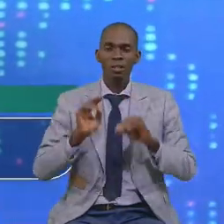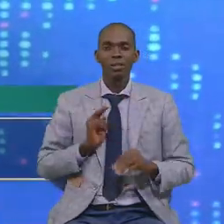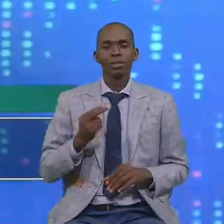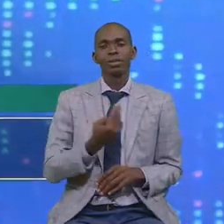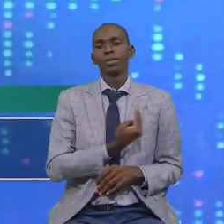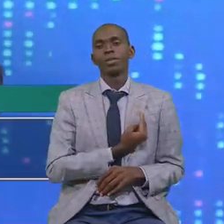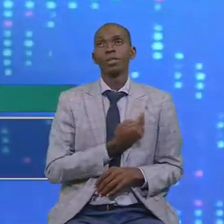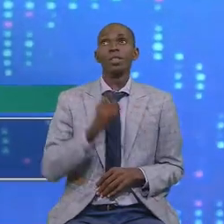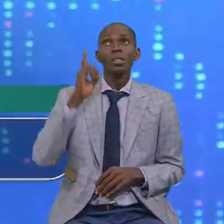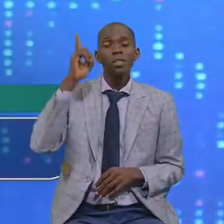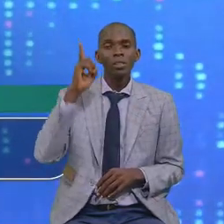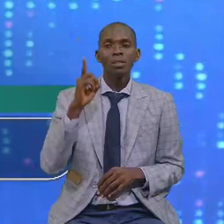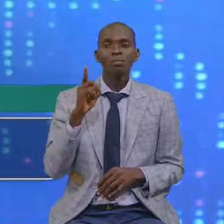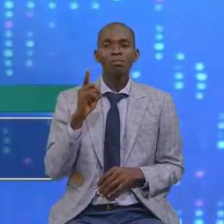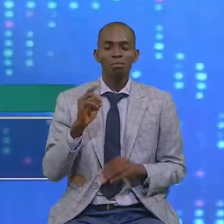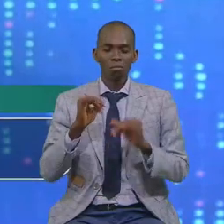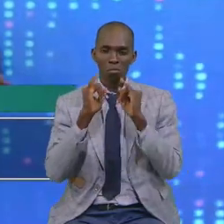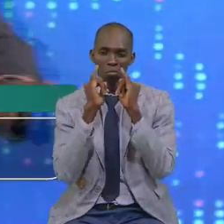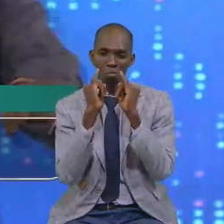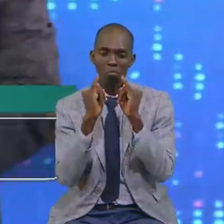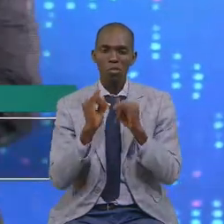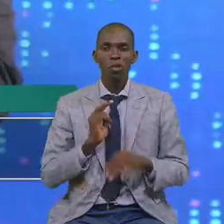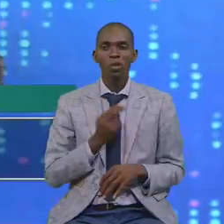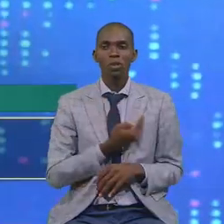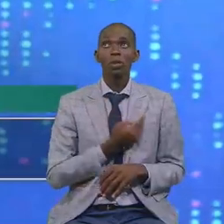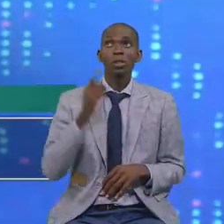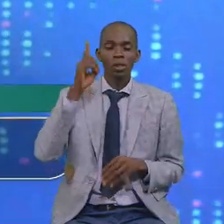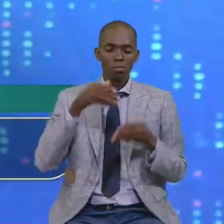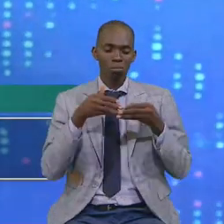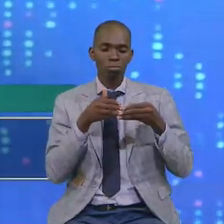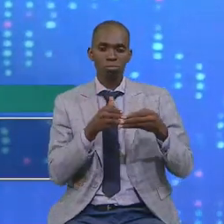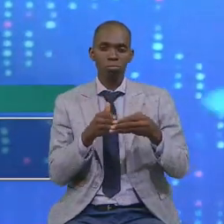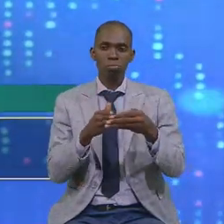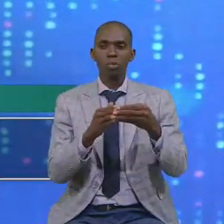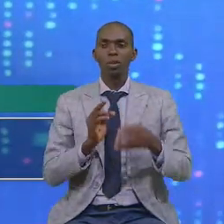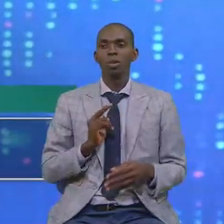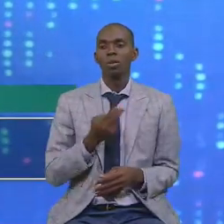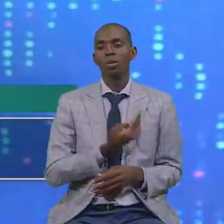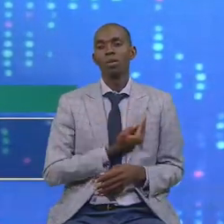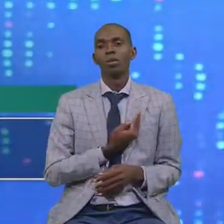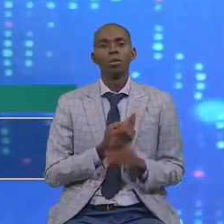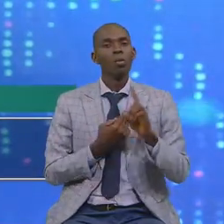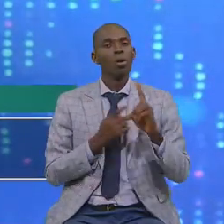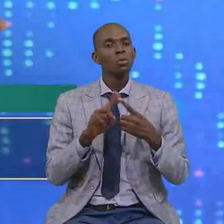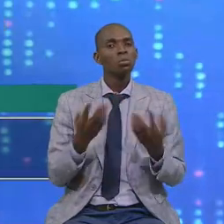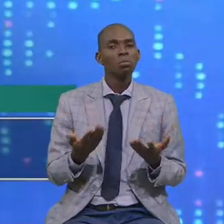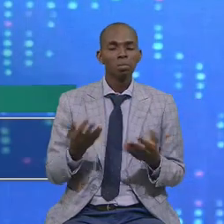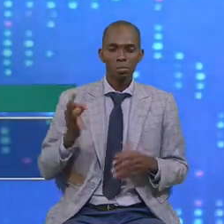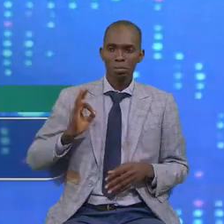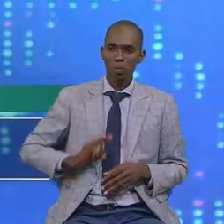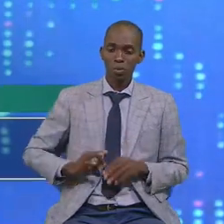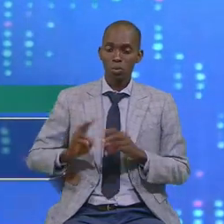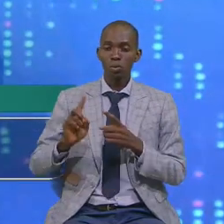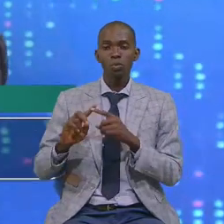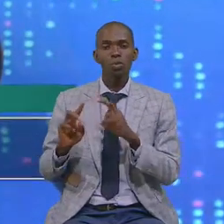He instructs us. He leads us, one, to profit, two,